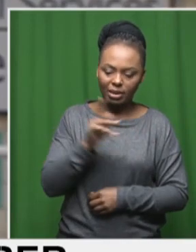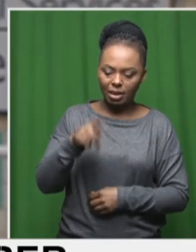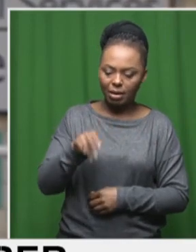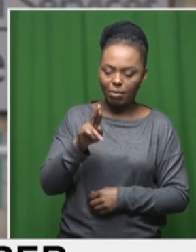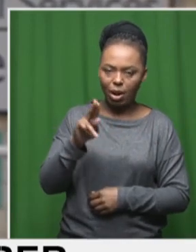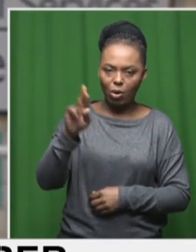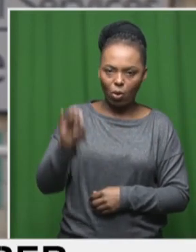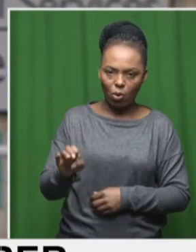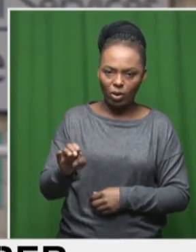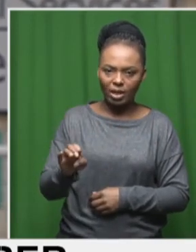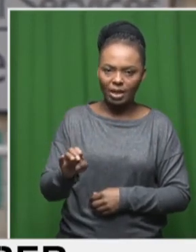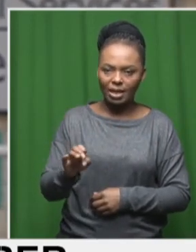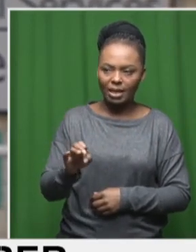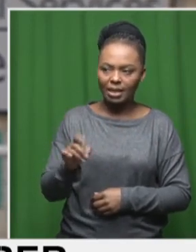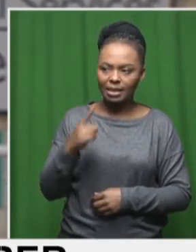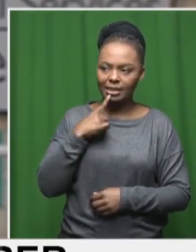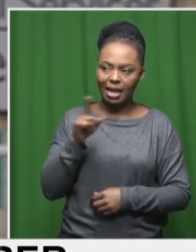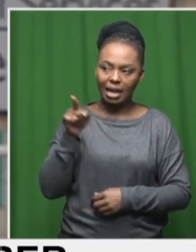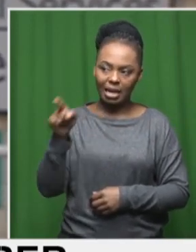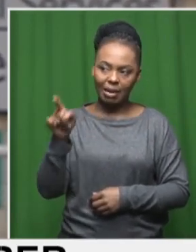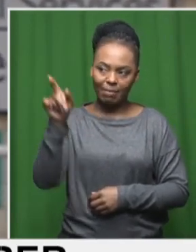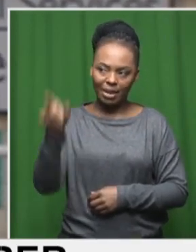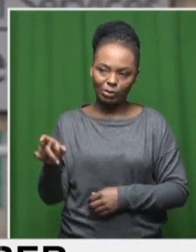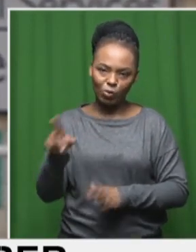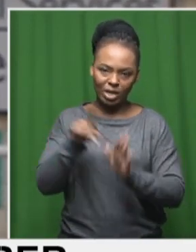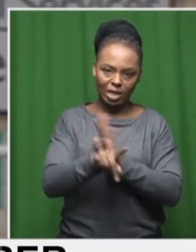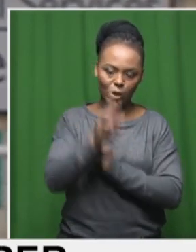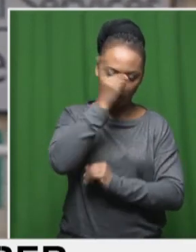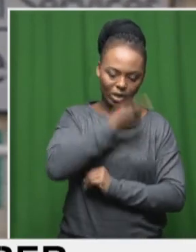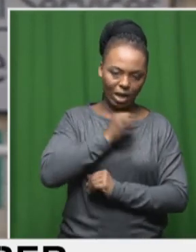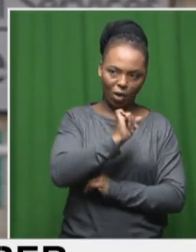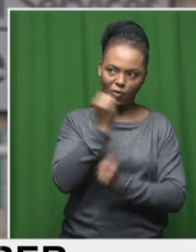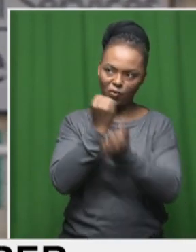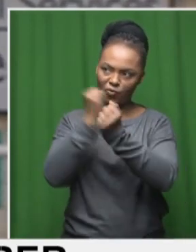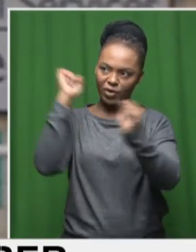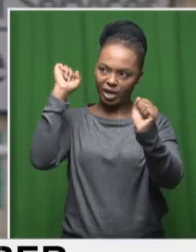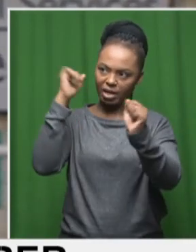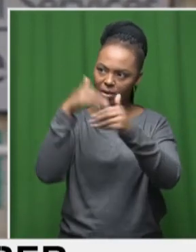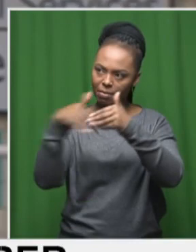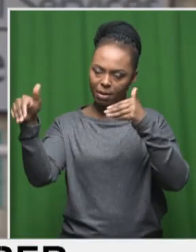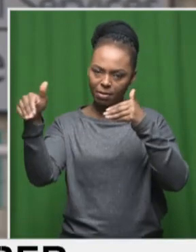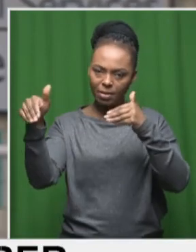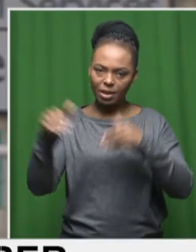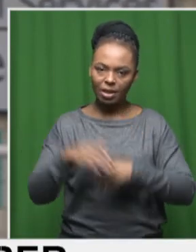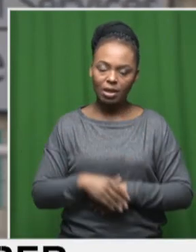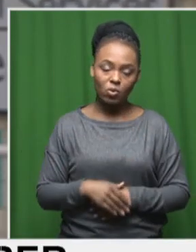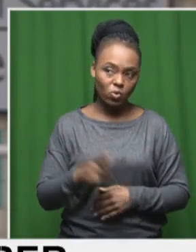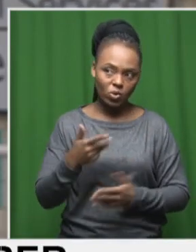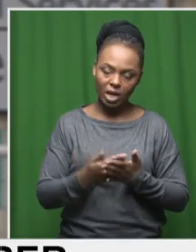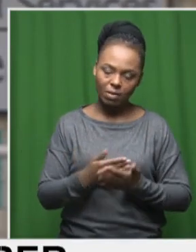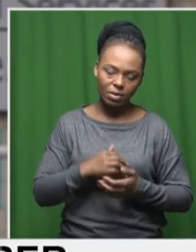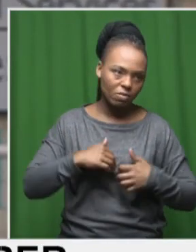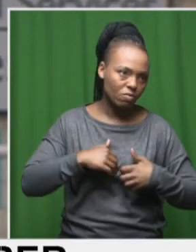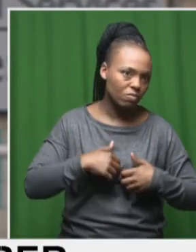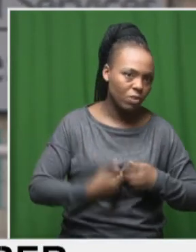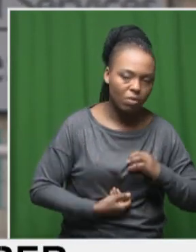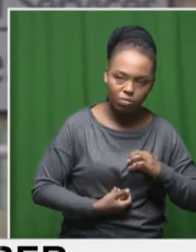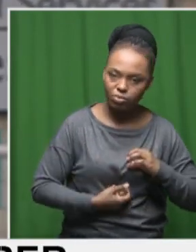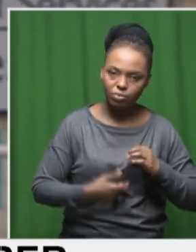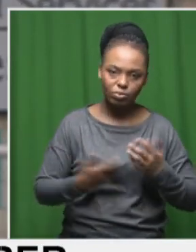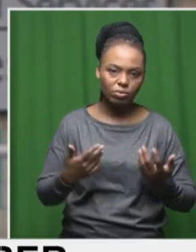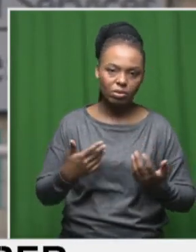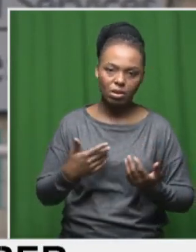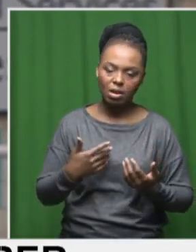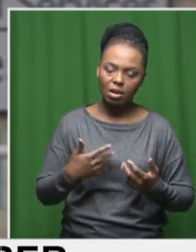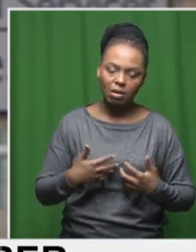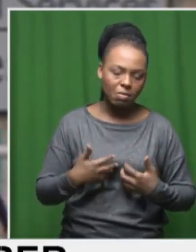freedom of your daughter's killer? Well, we'd be devastated. I mean, it is parole, but effectively it's